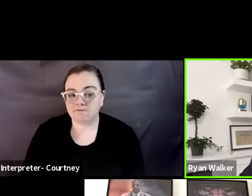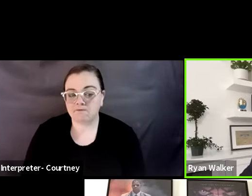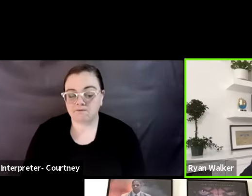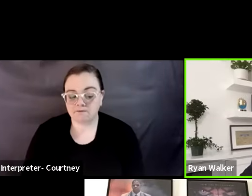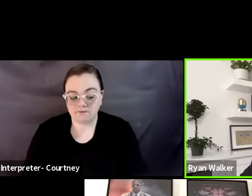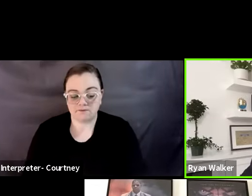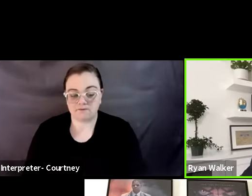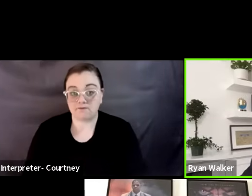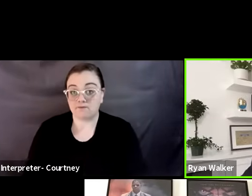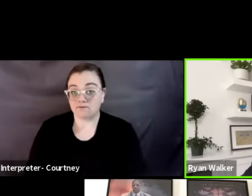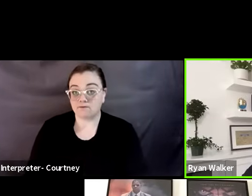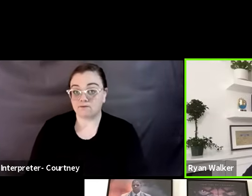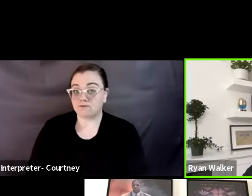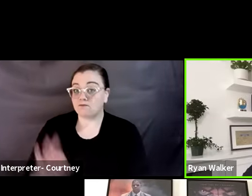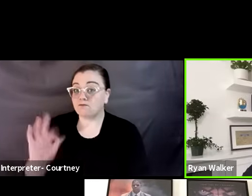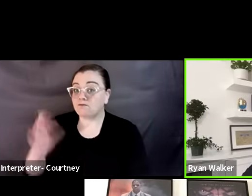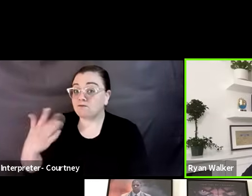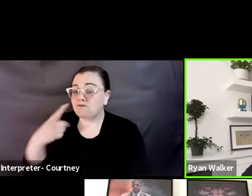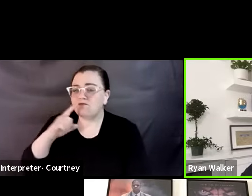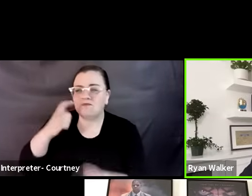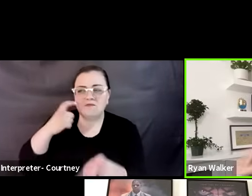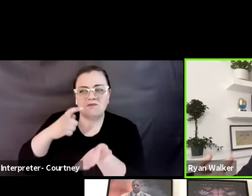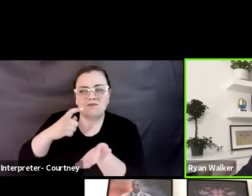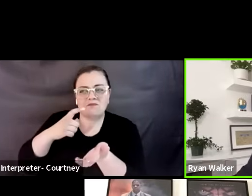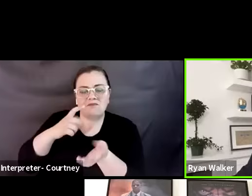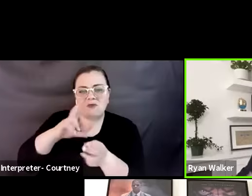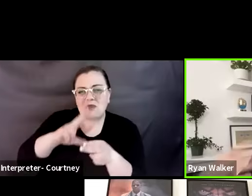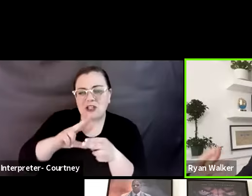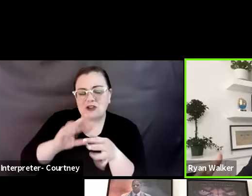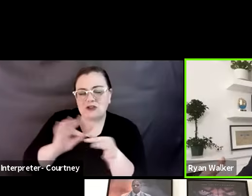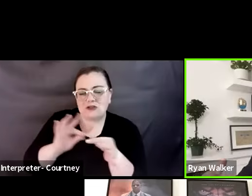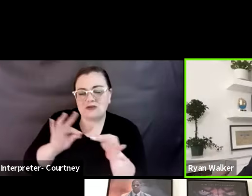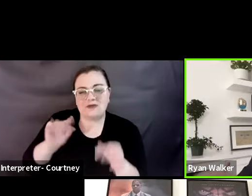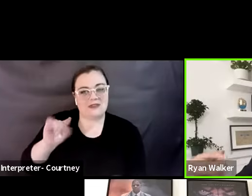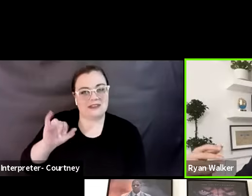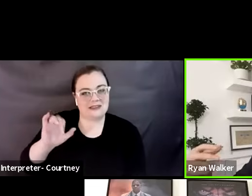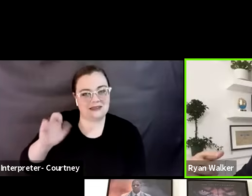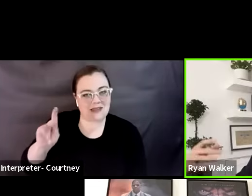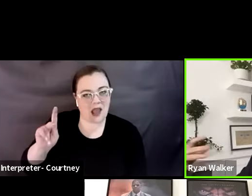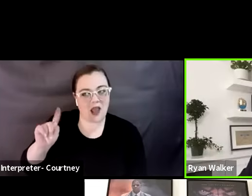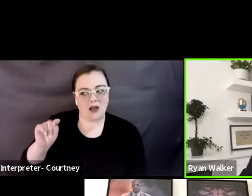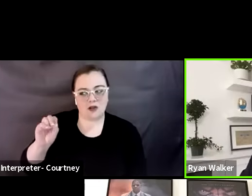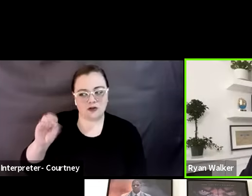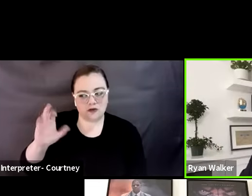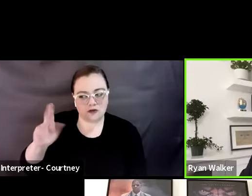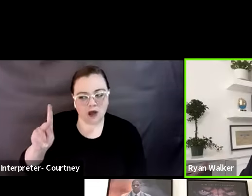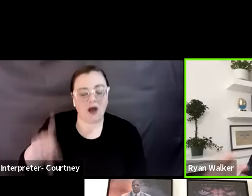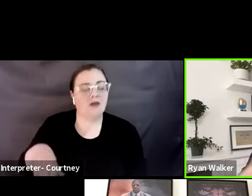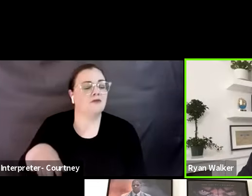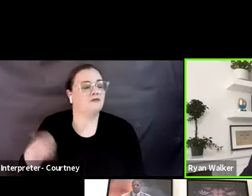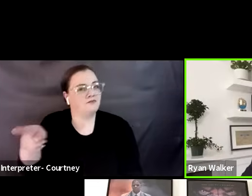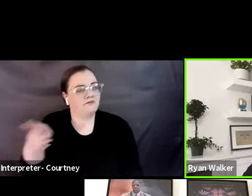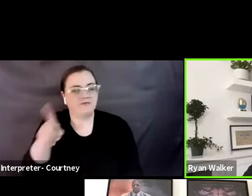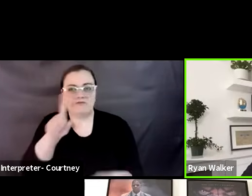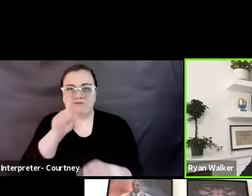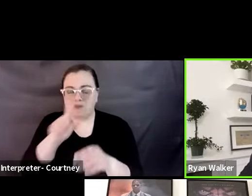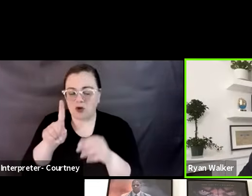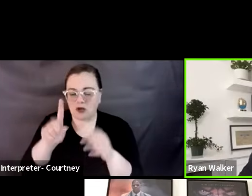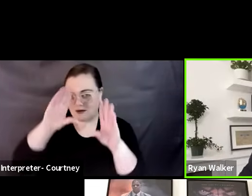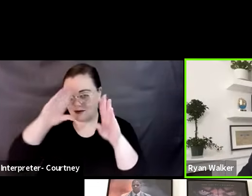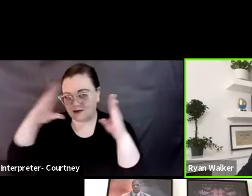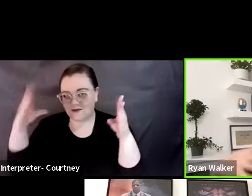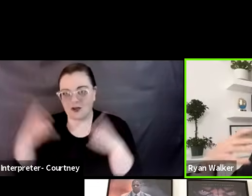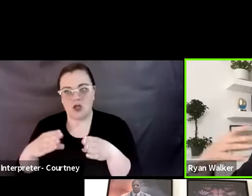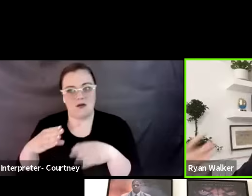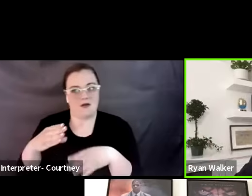TikTok as just an example of a platform that's doing it the right way, licensing music from more established artists. But TikTok is also a great